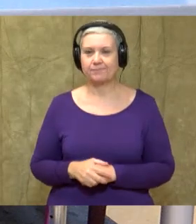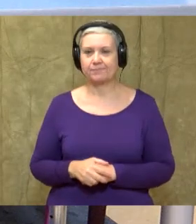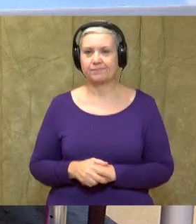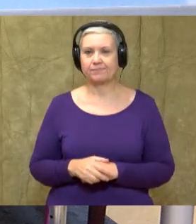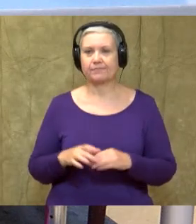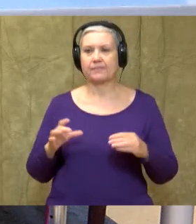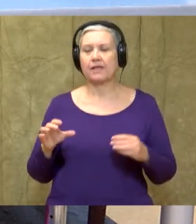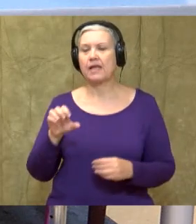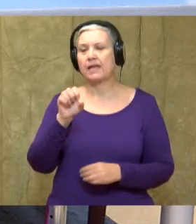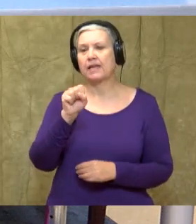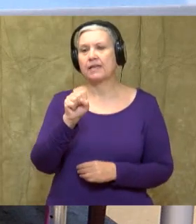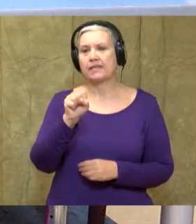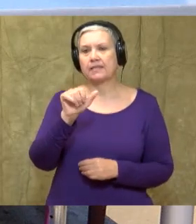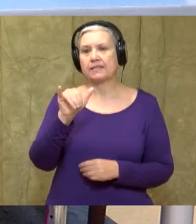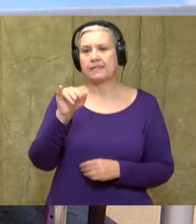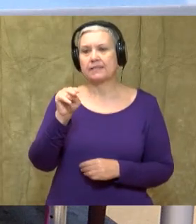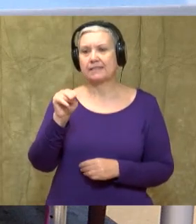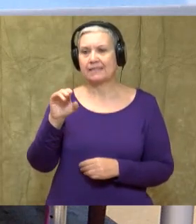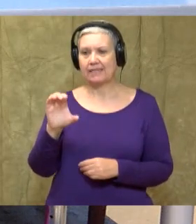Syncing devices.